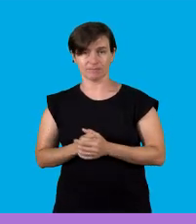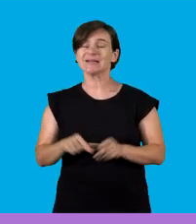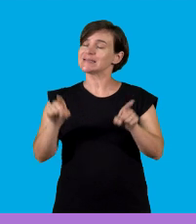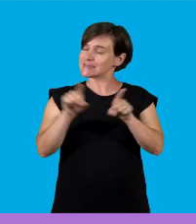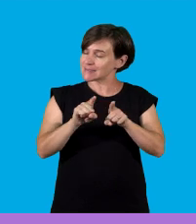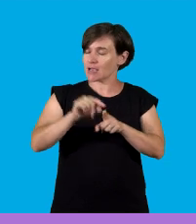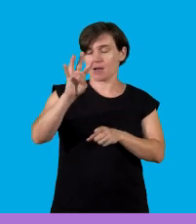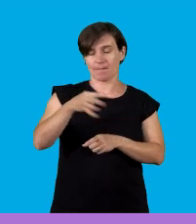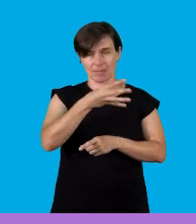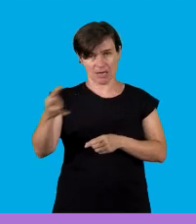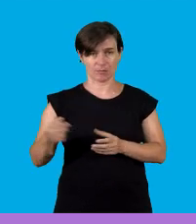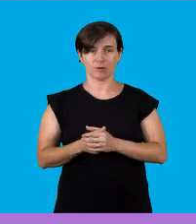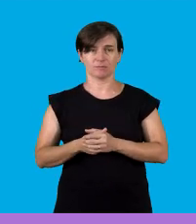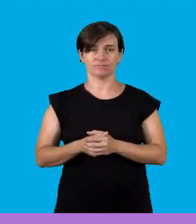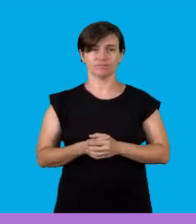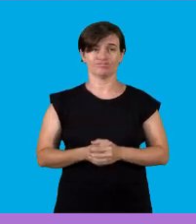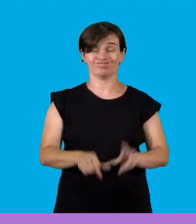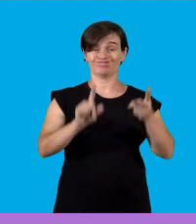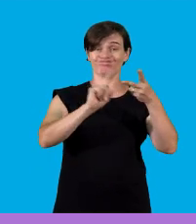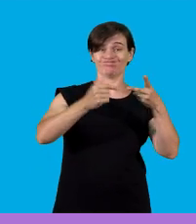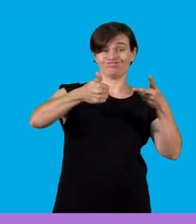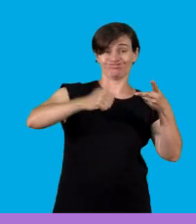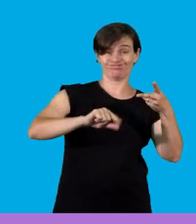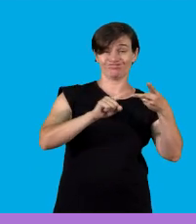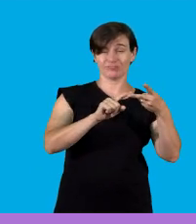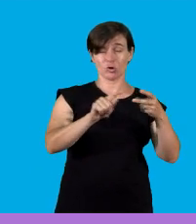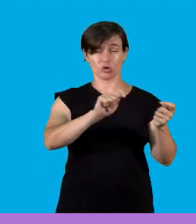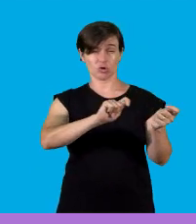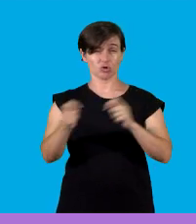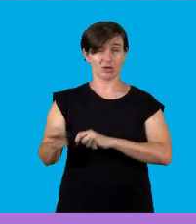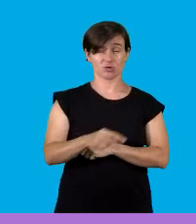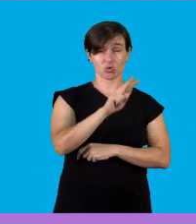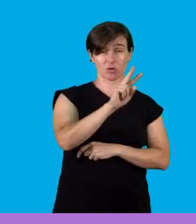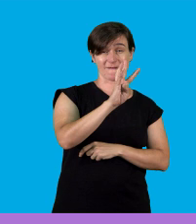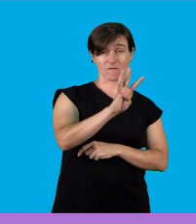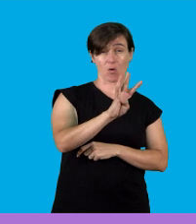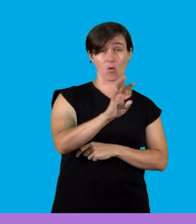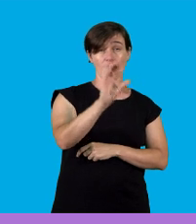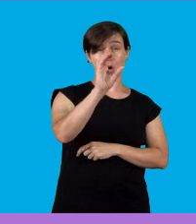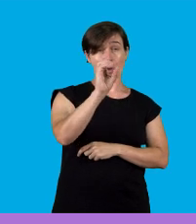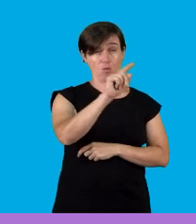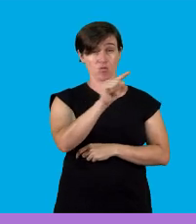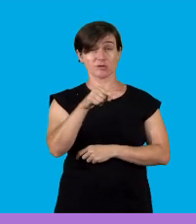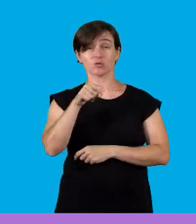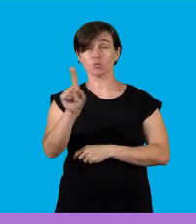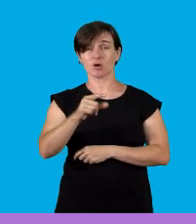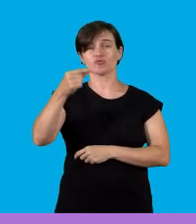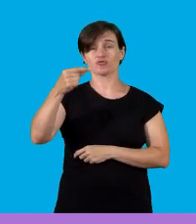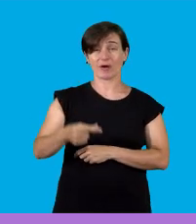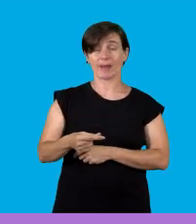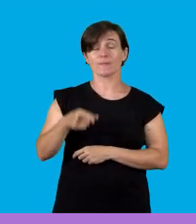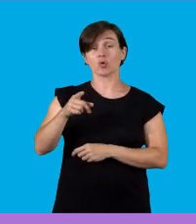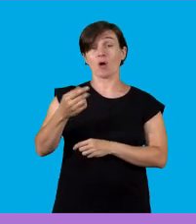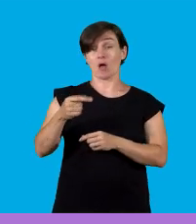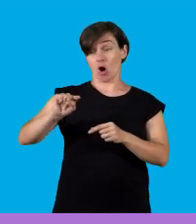right? And it says further down, convert 24 ounces to grams, correct to 1 decimal